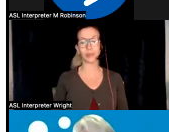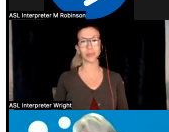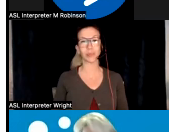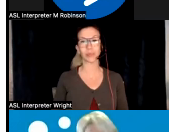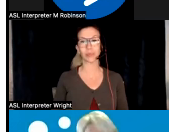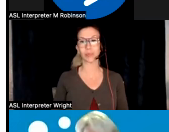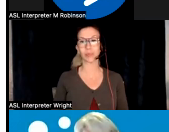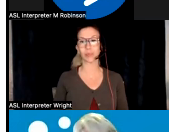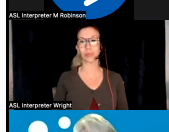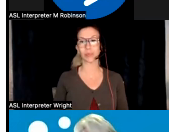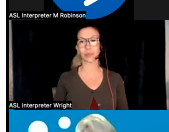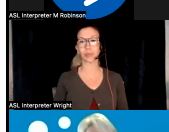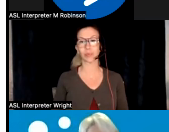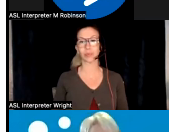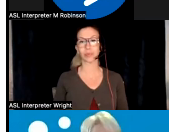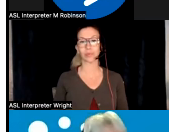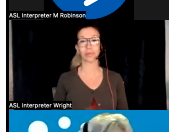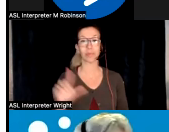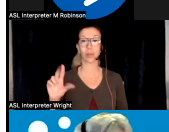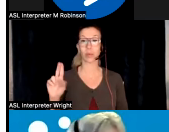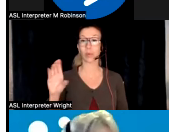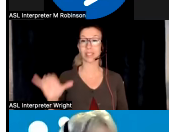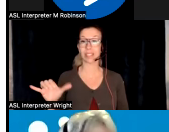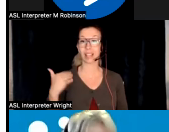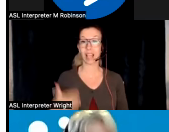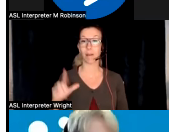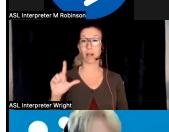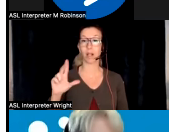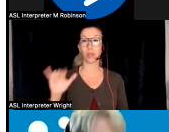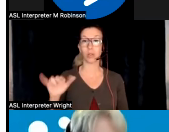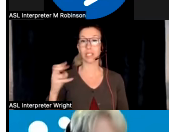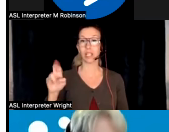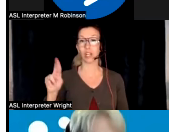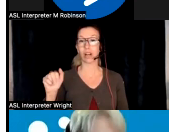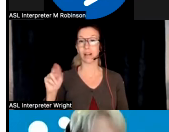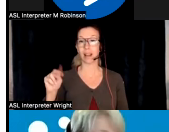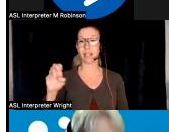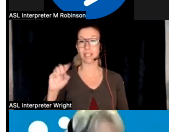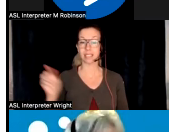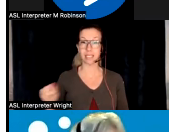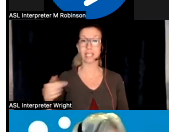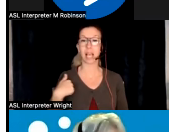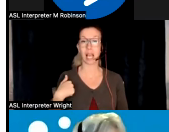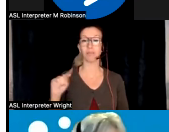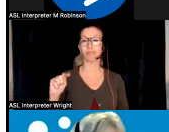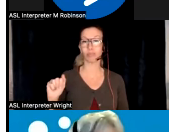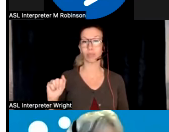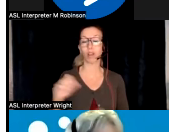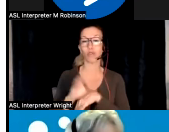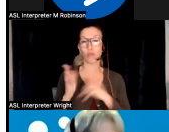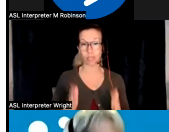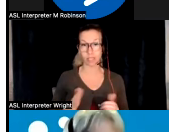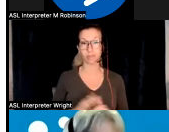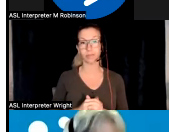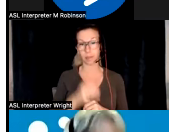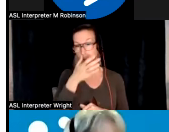Lucy? Thank you. And I'm Lucy Hernandez. As I said prior, I am a strategies technical assistant consultant,